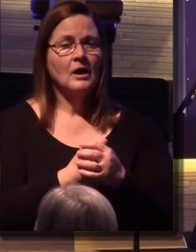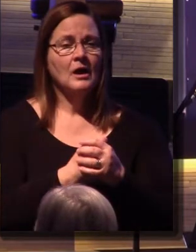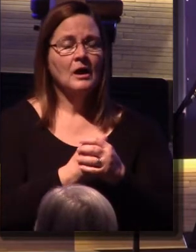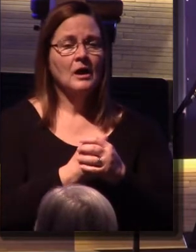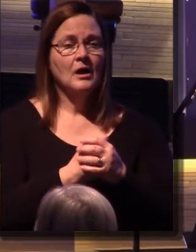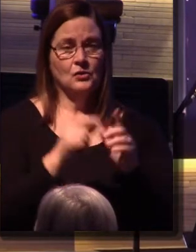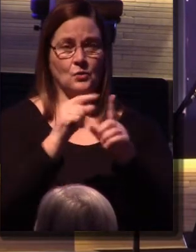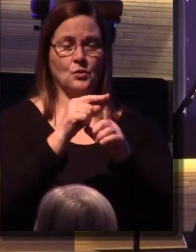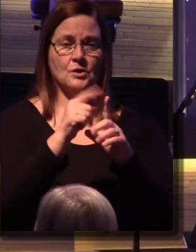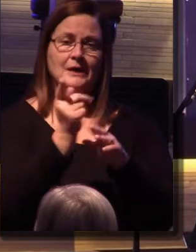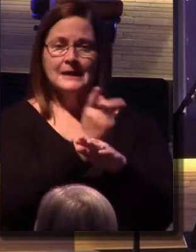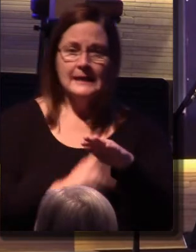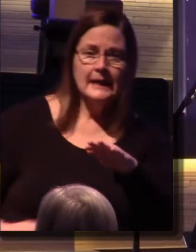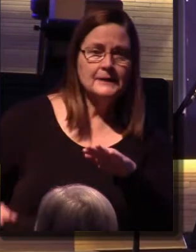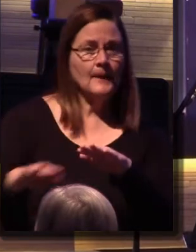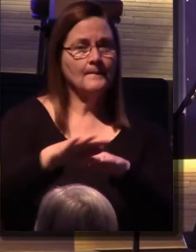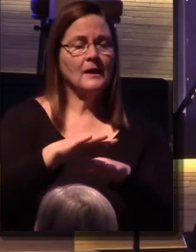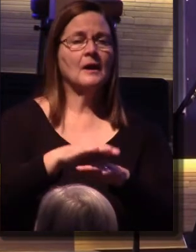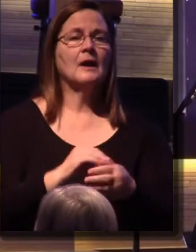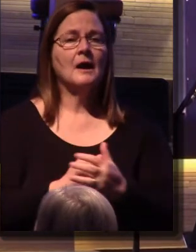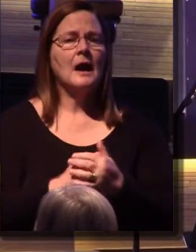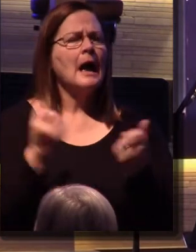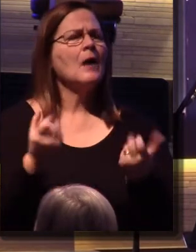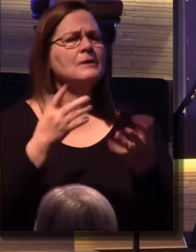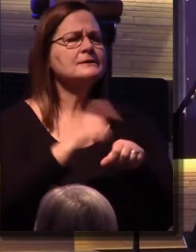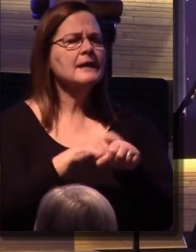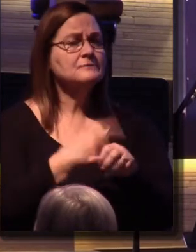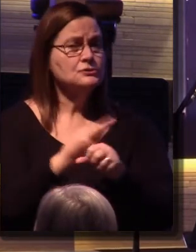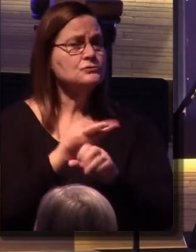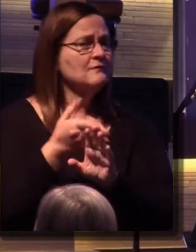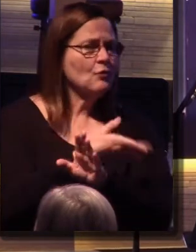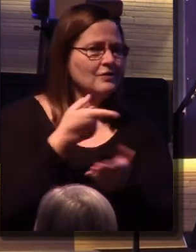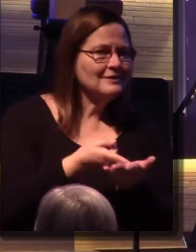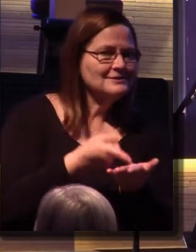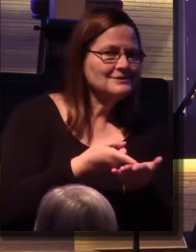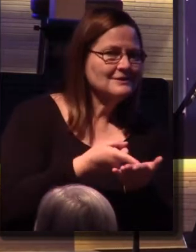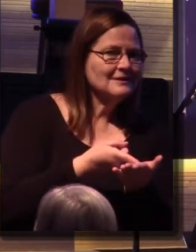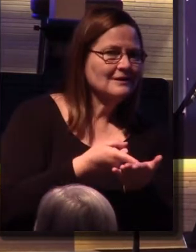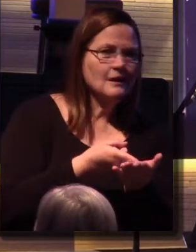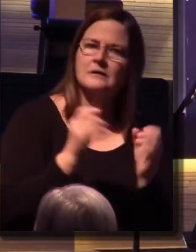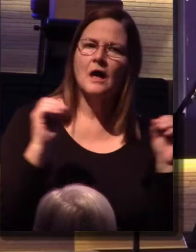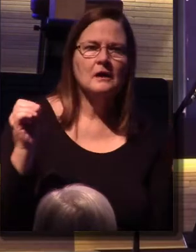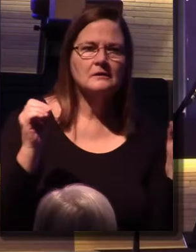is that the word kingdom, guess how many times it's used before this in the